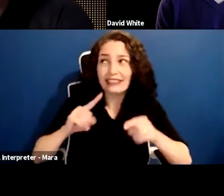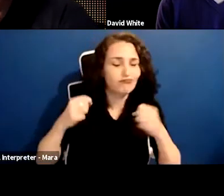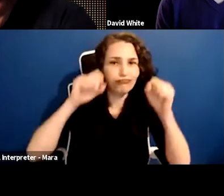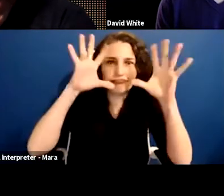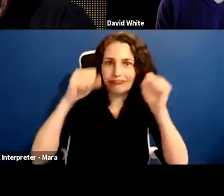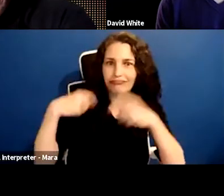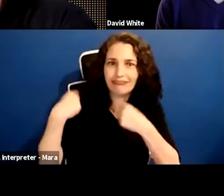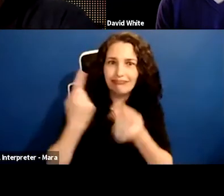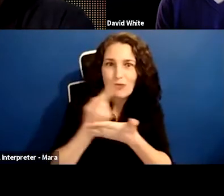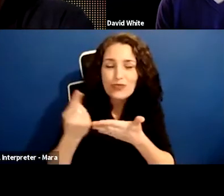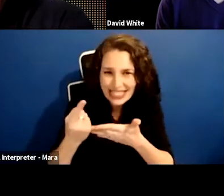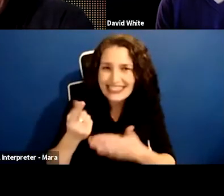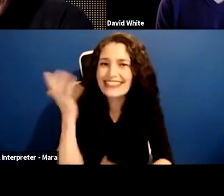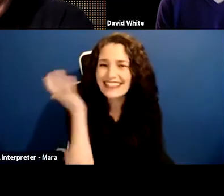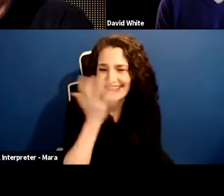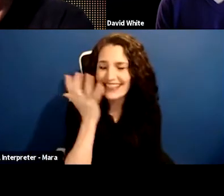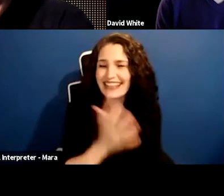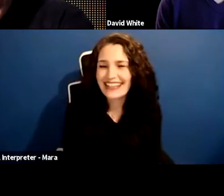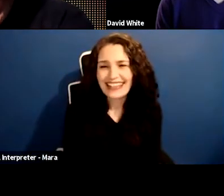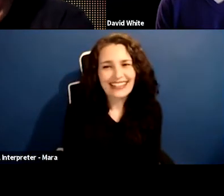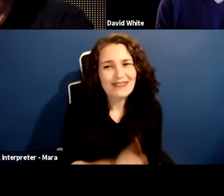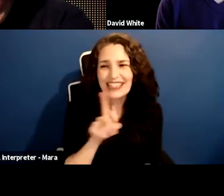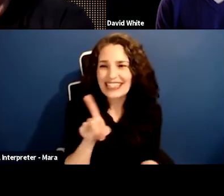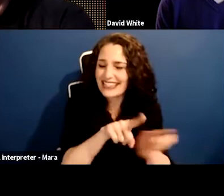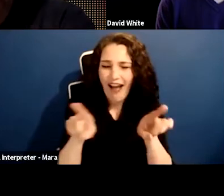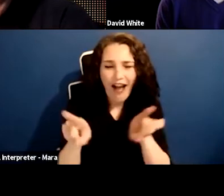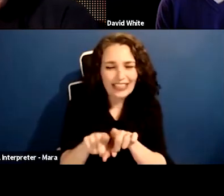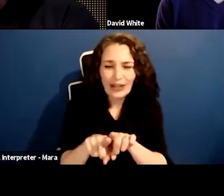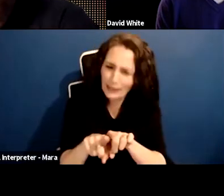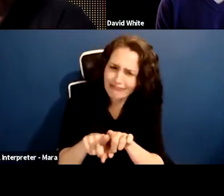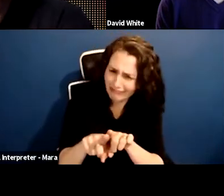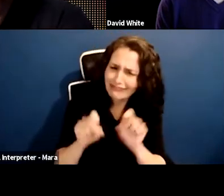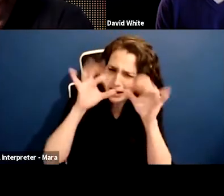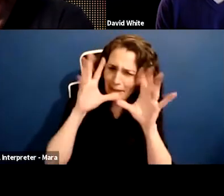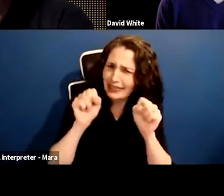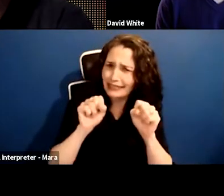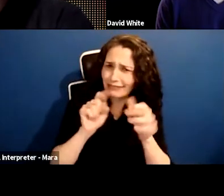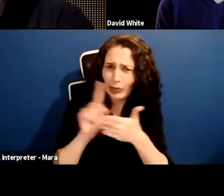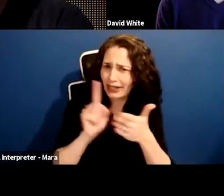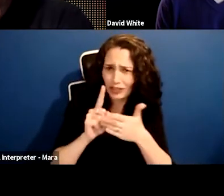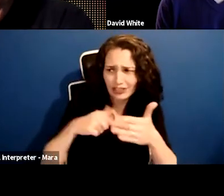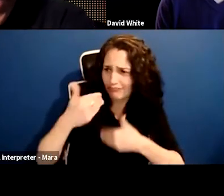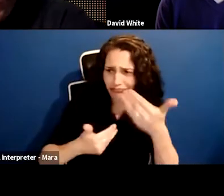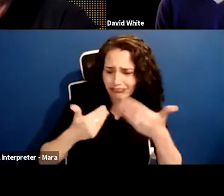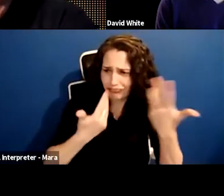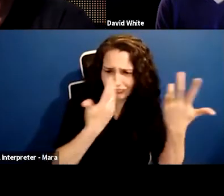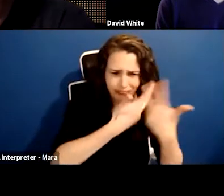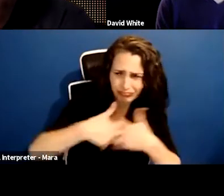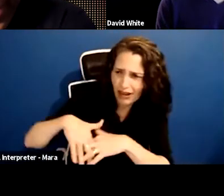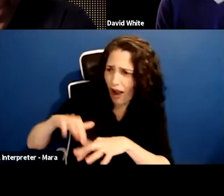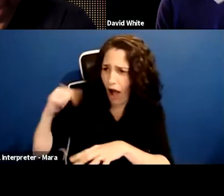amazing week. And this has also been an amazing week on top of an